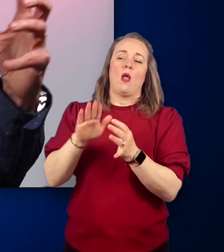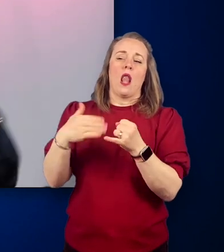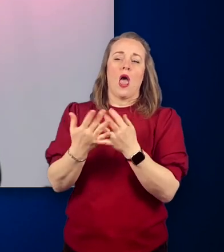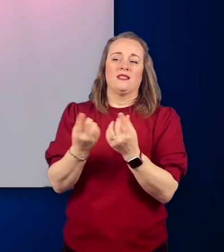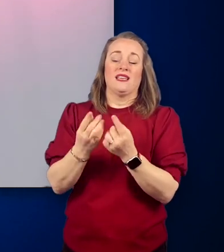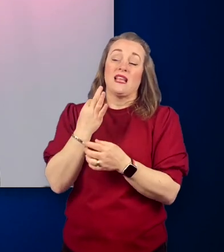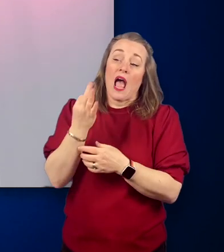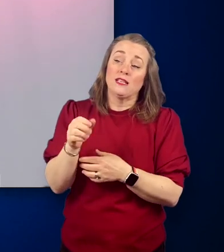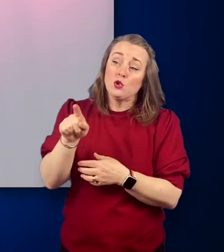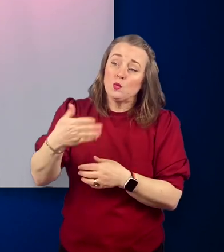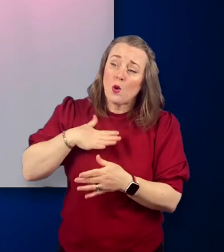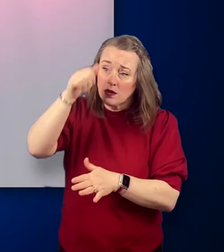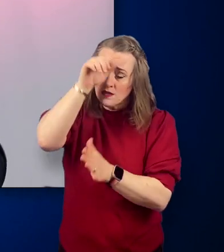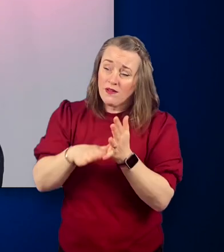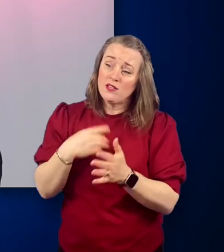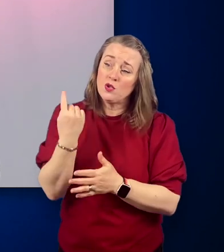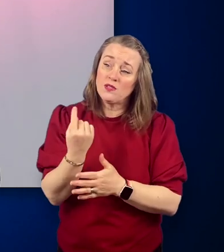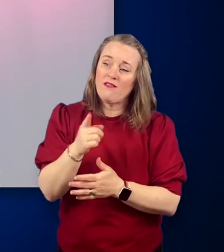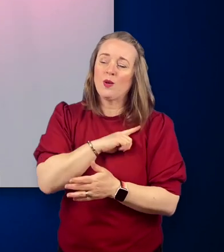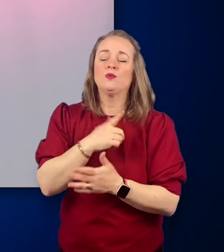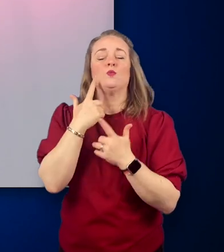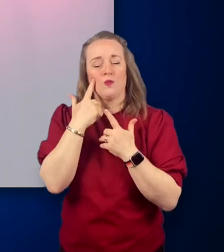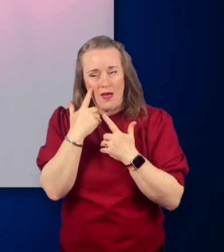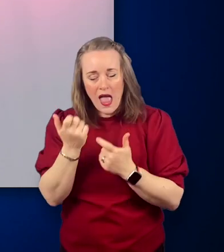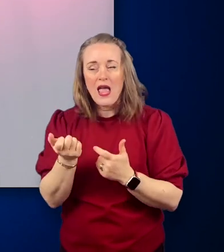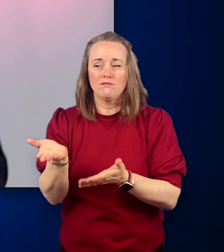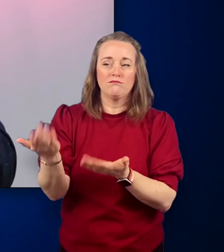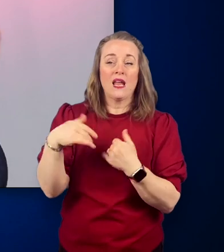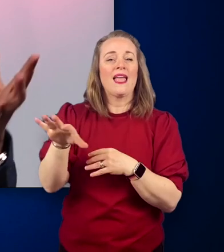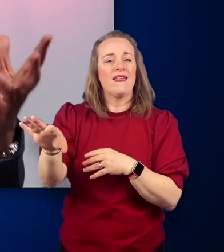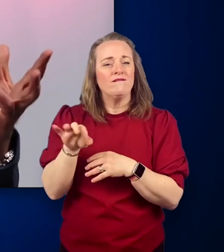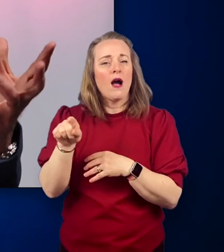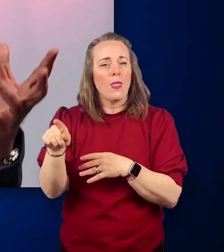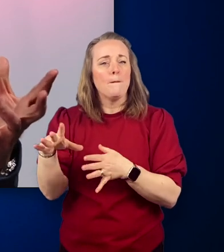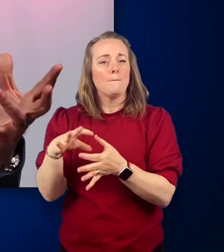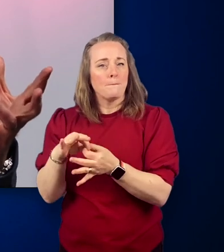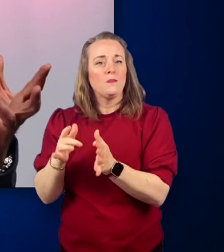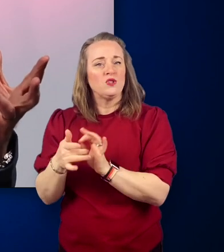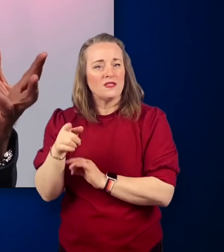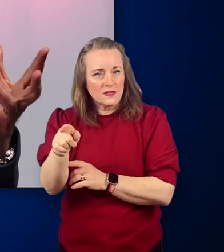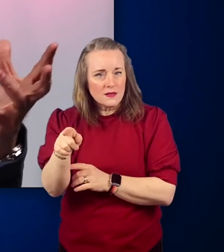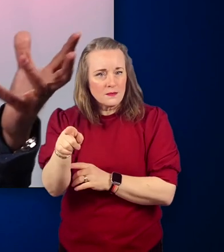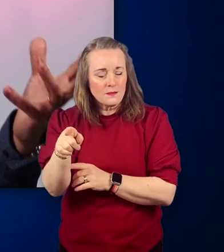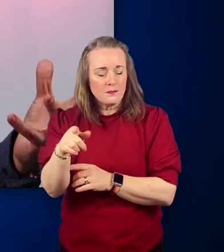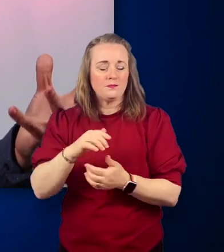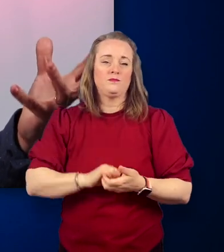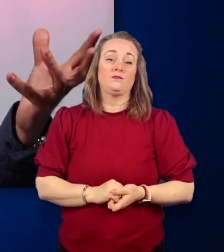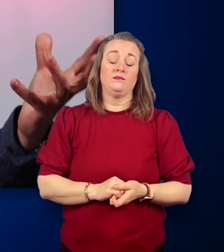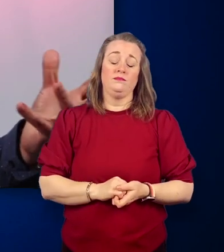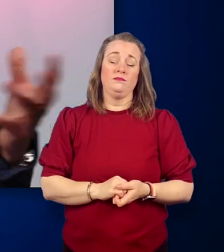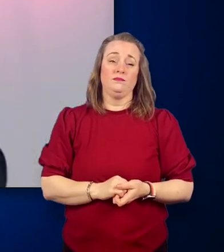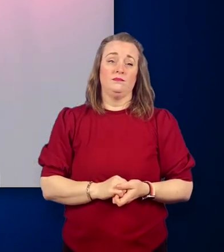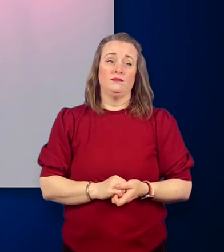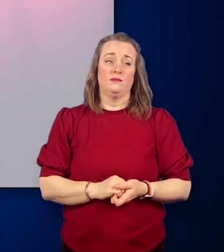experience this? Because you can. But maybe you are like